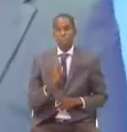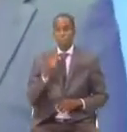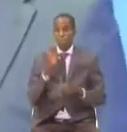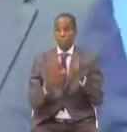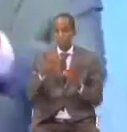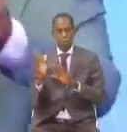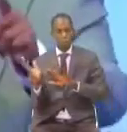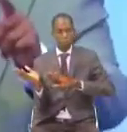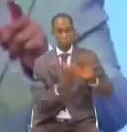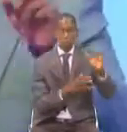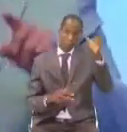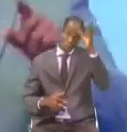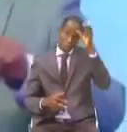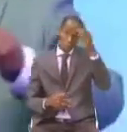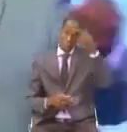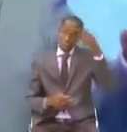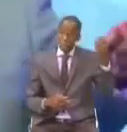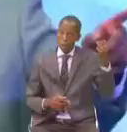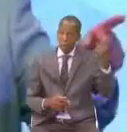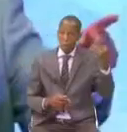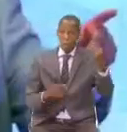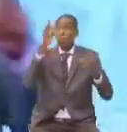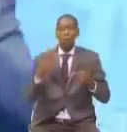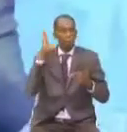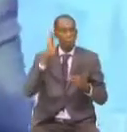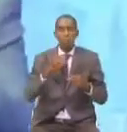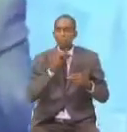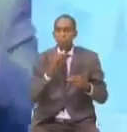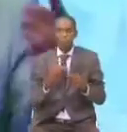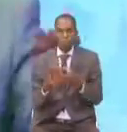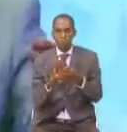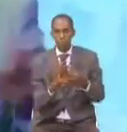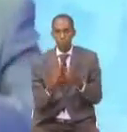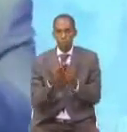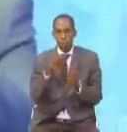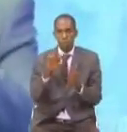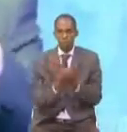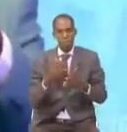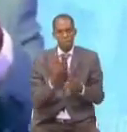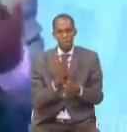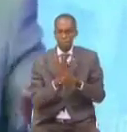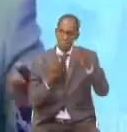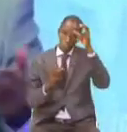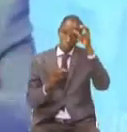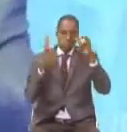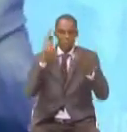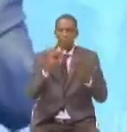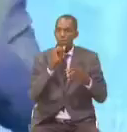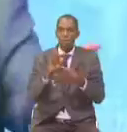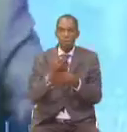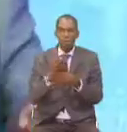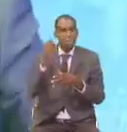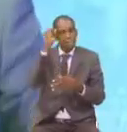Satan, because God will not share you with Satan, he'll not share his glory, he'll not share any person, he'll